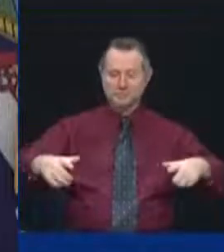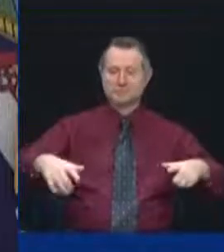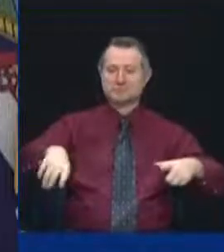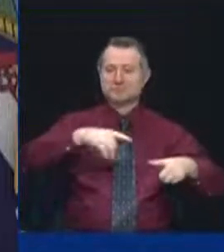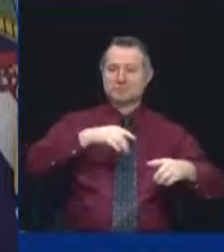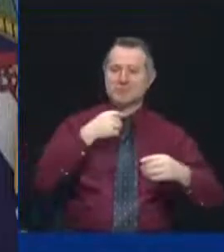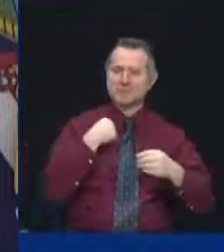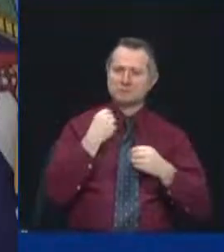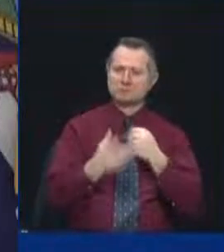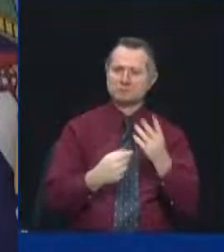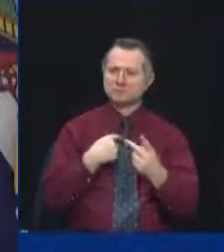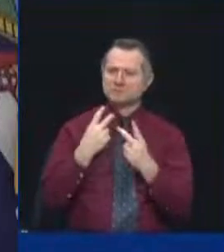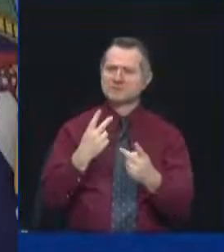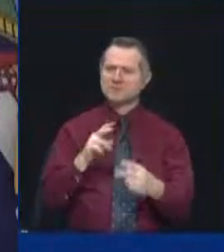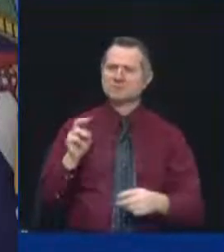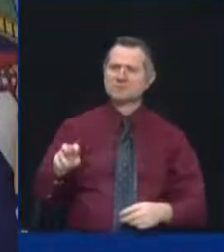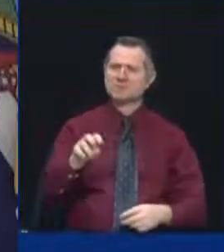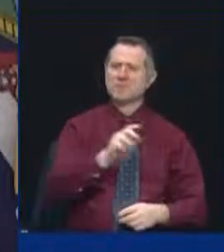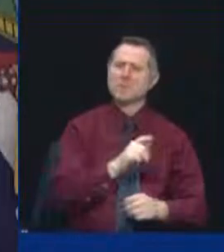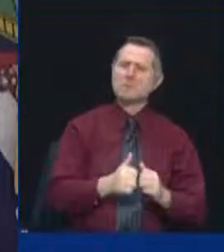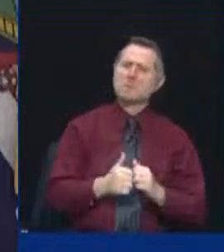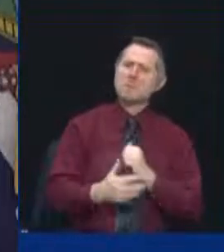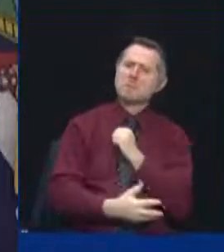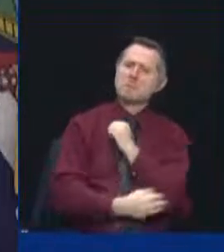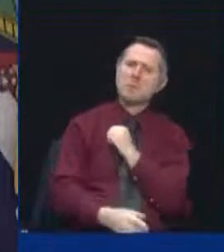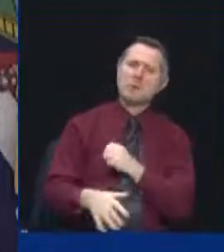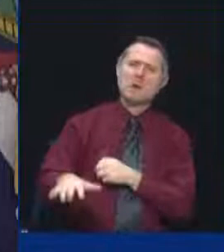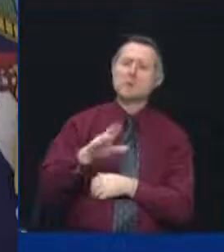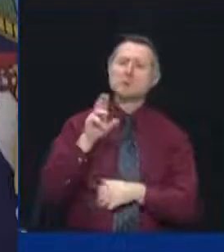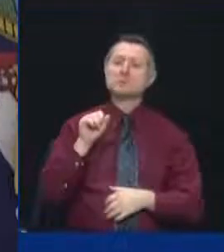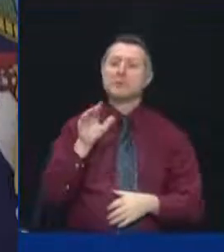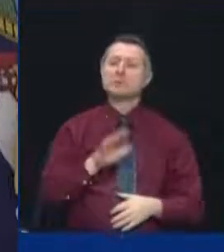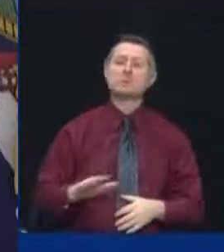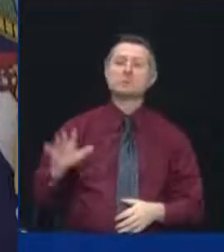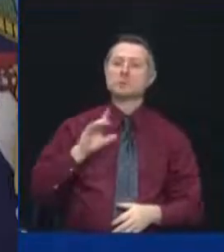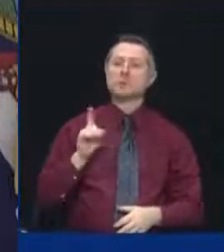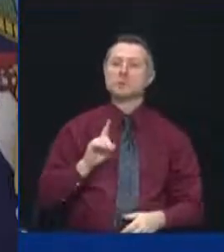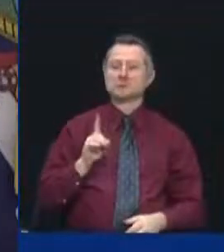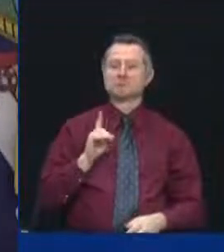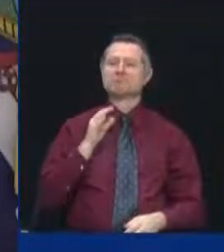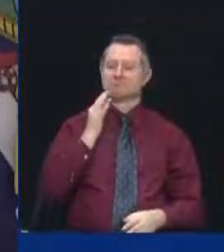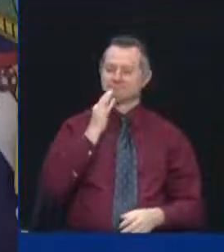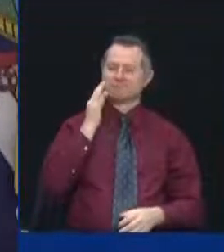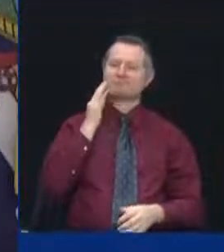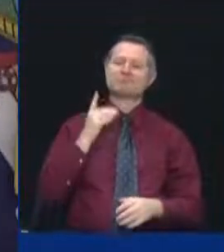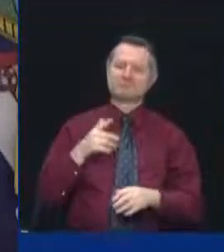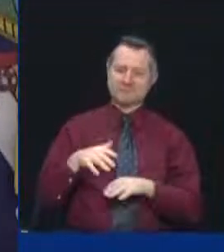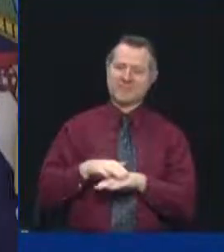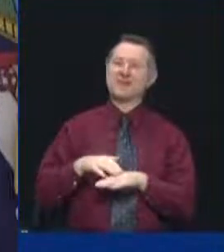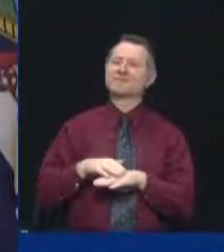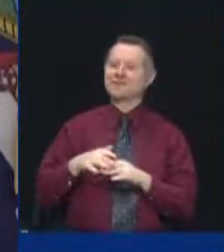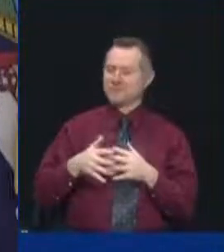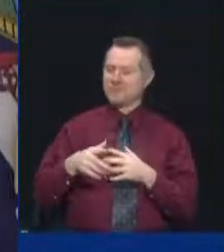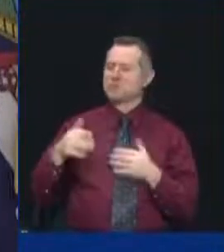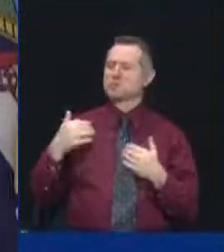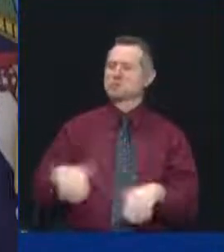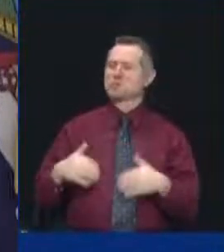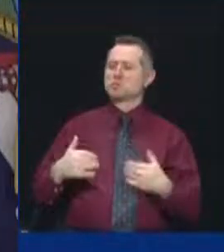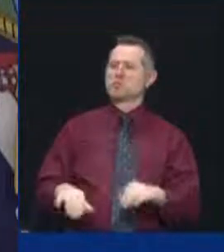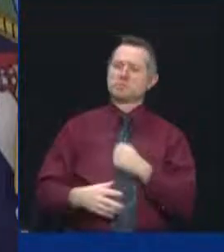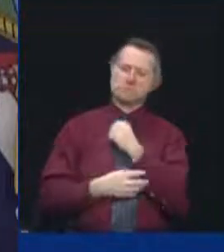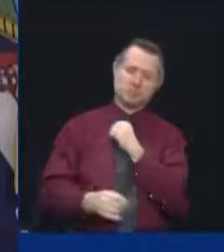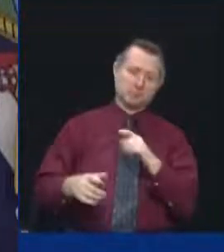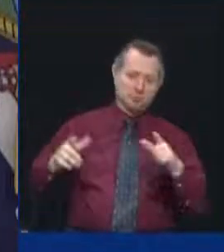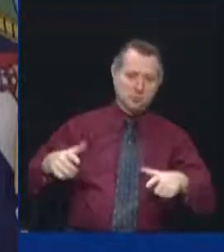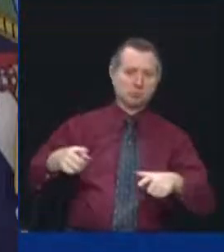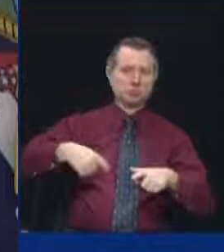poorest places in the United States of America are Native American reservations. I spent time on the Pine Ridge